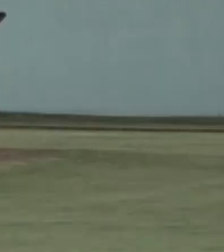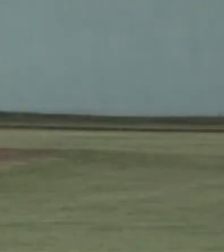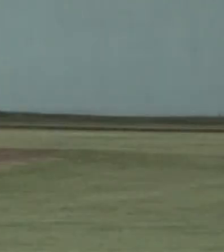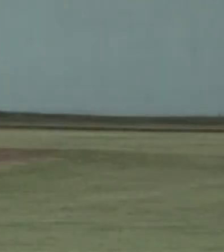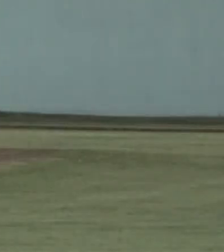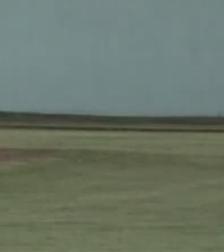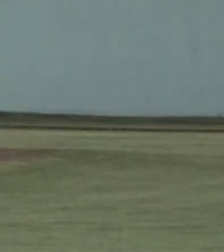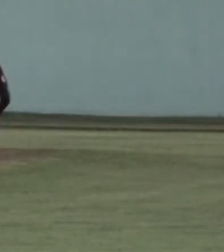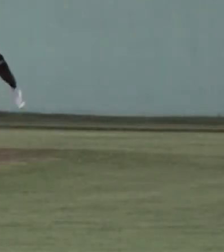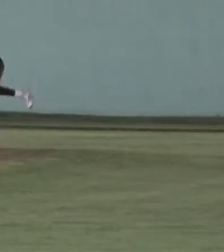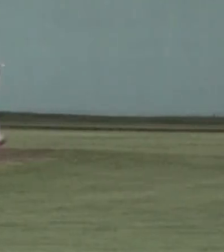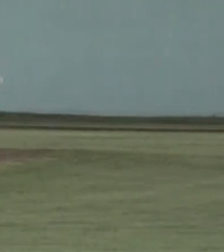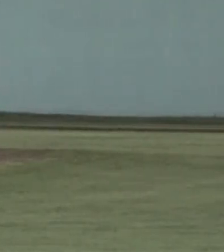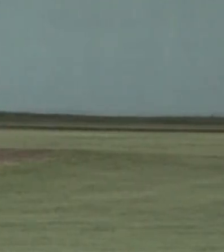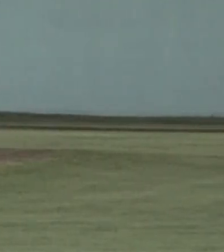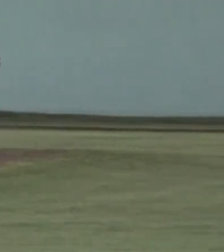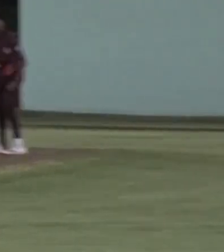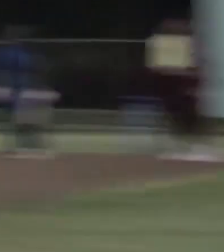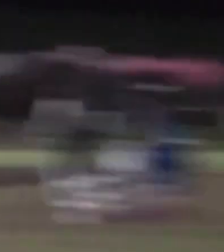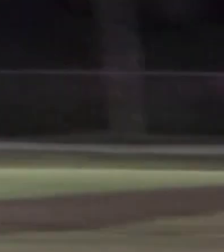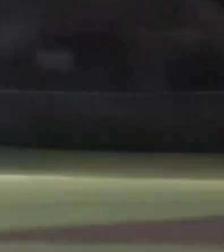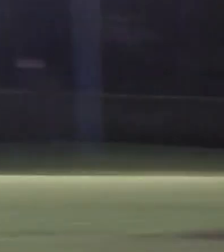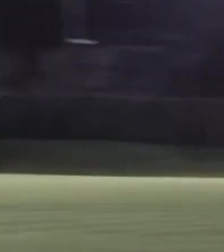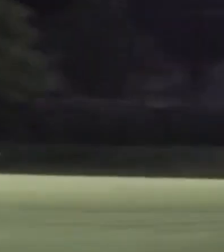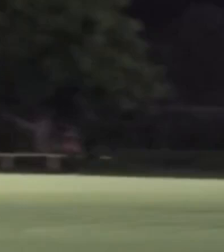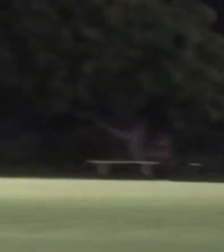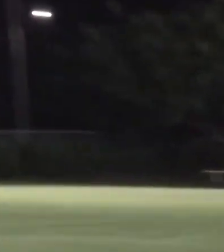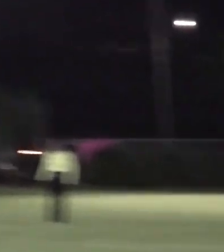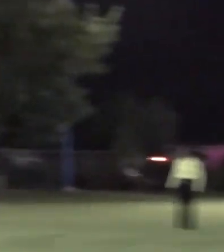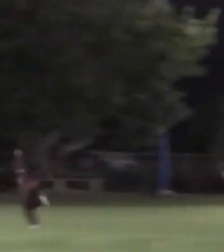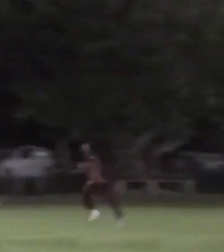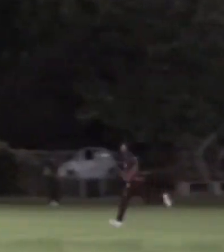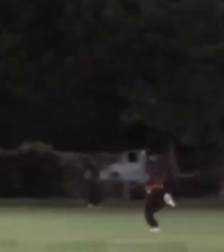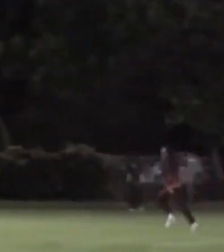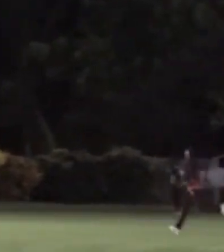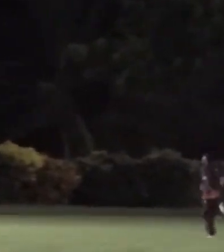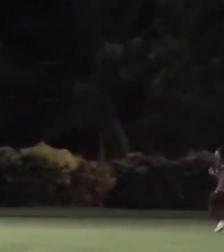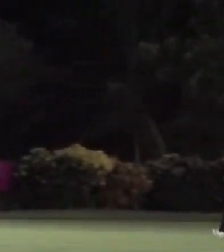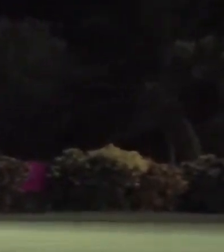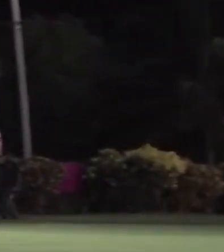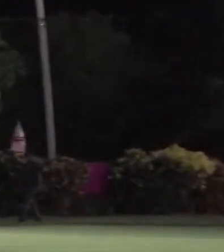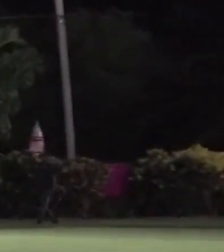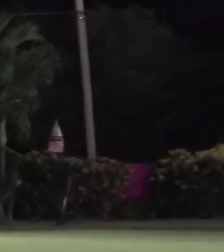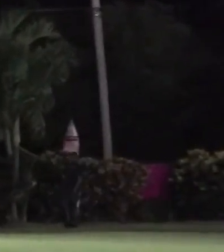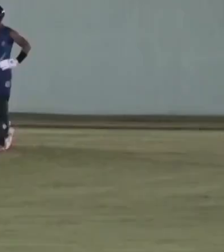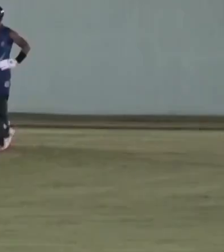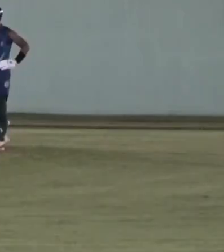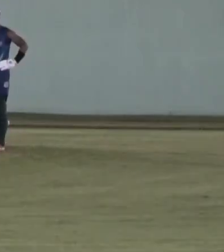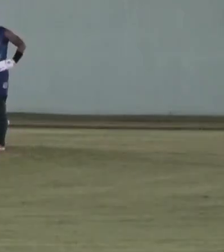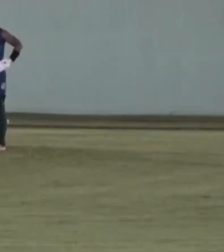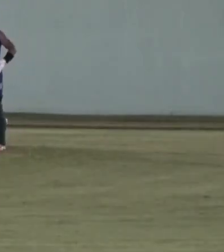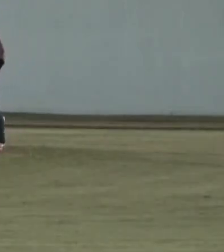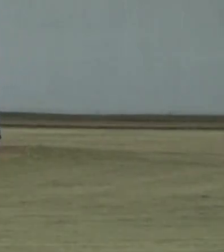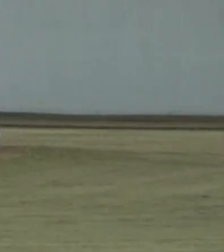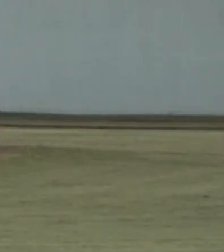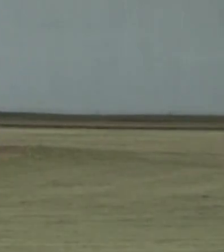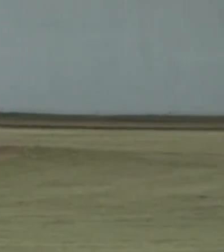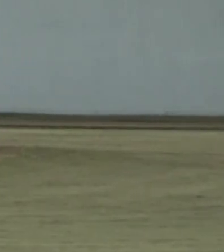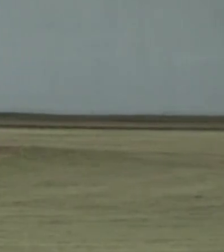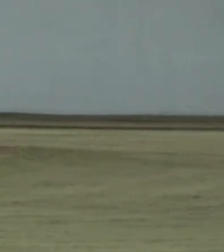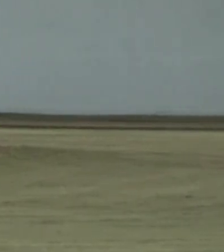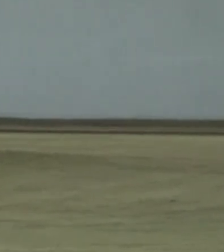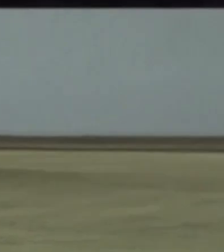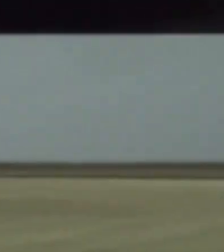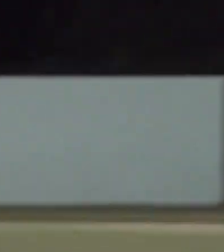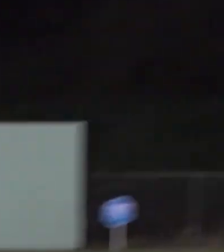toss. It was really sweet and dandy time. Holder lapping it up. Couple bounces over square leg. Only 5 sixes